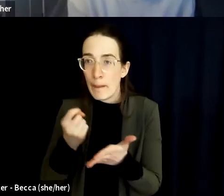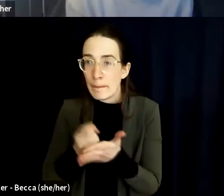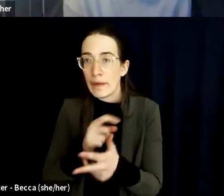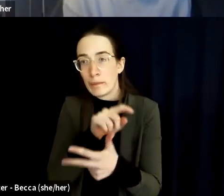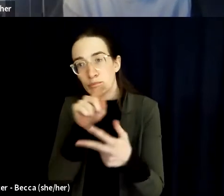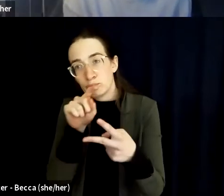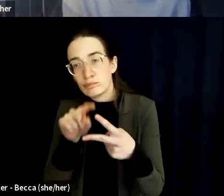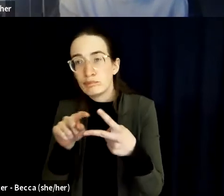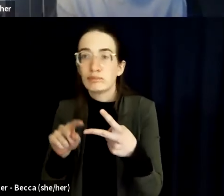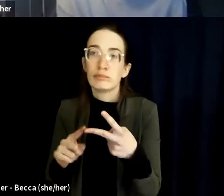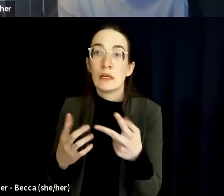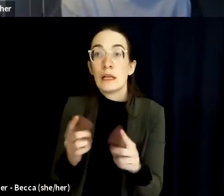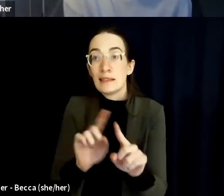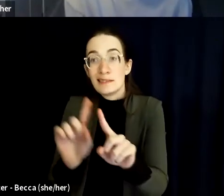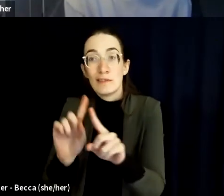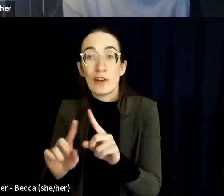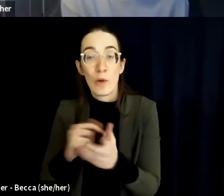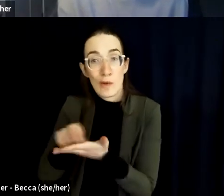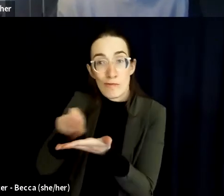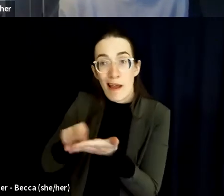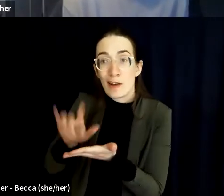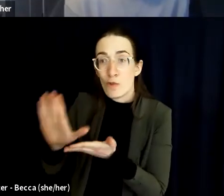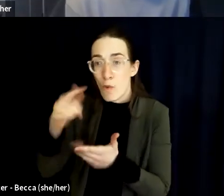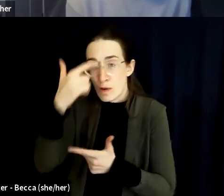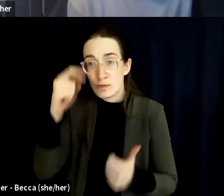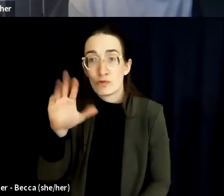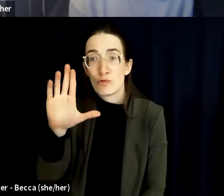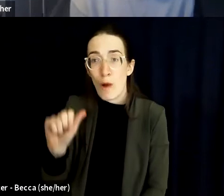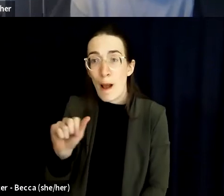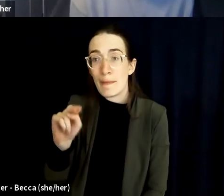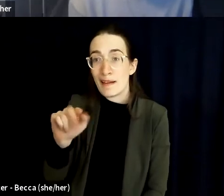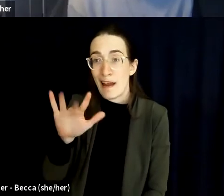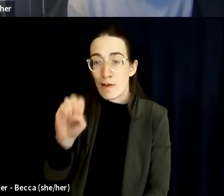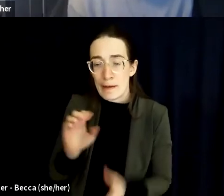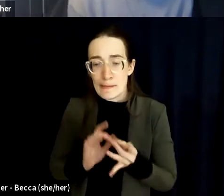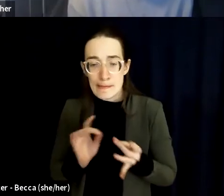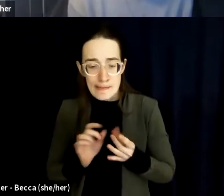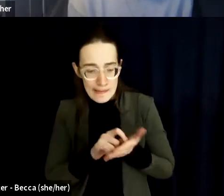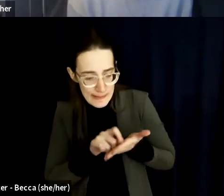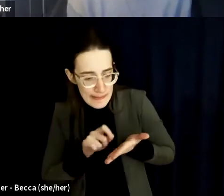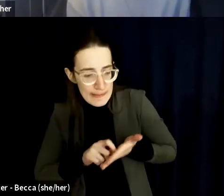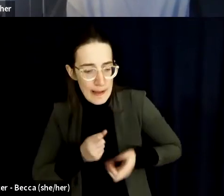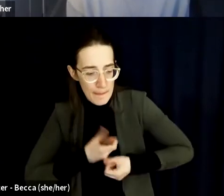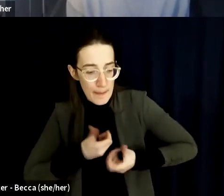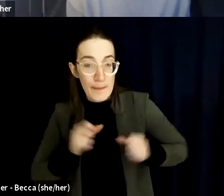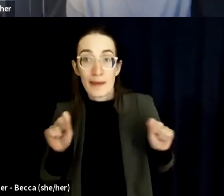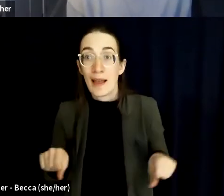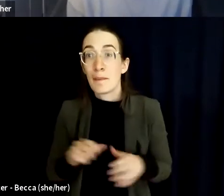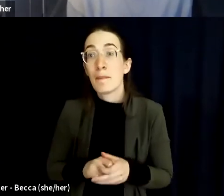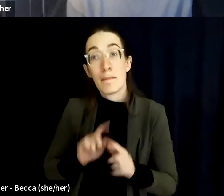do write a specific trauma narrative or you do kind of go through those details. But there's also a lot of other options too,